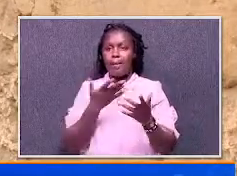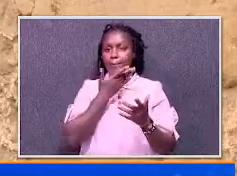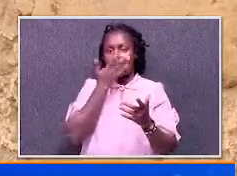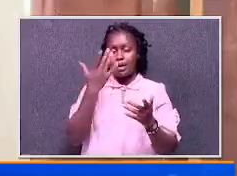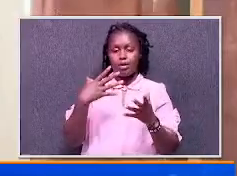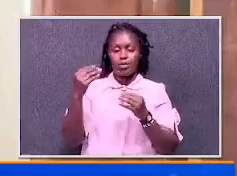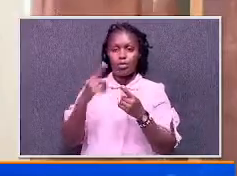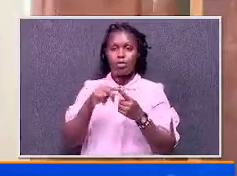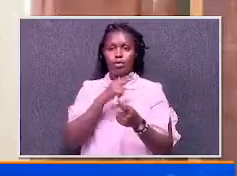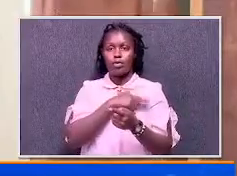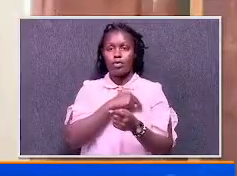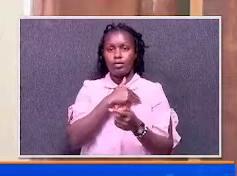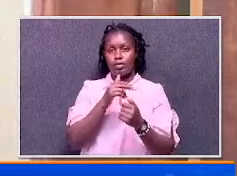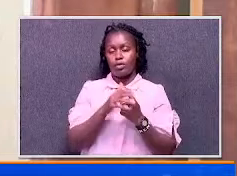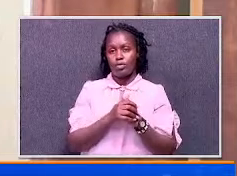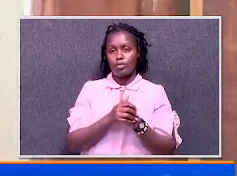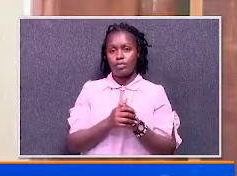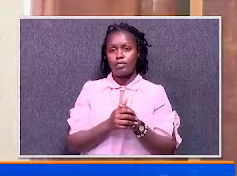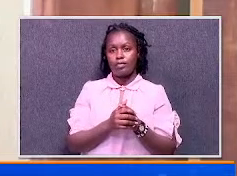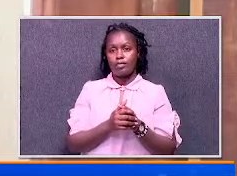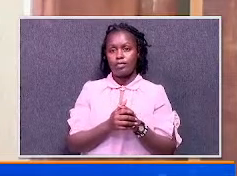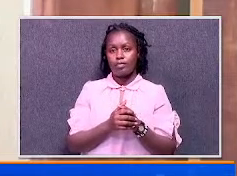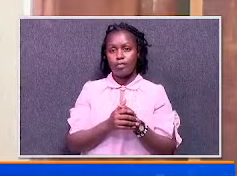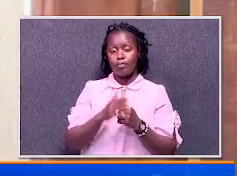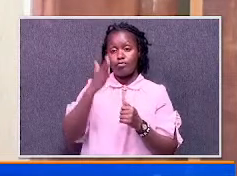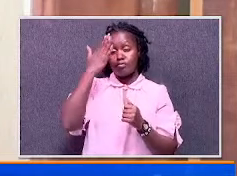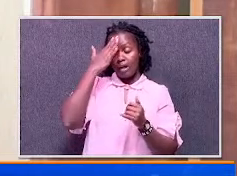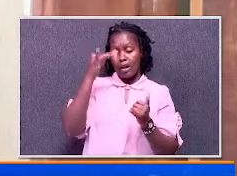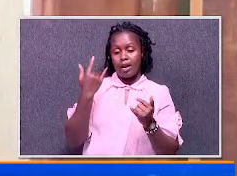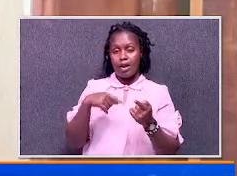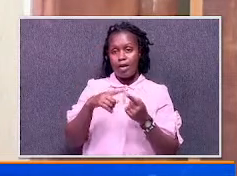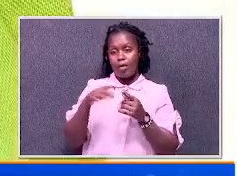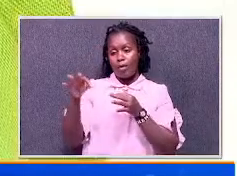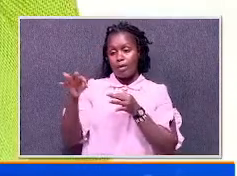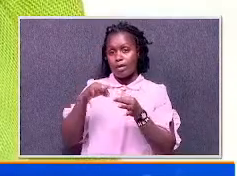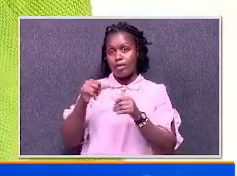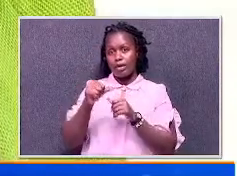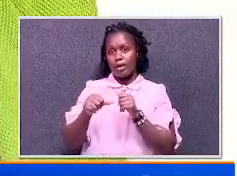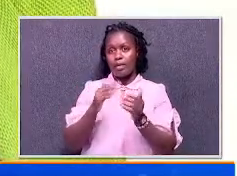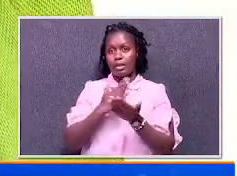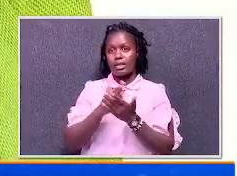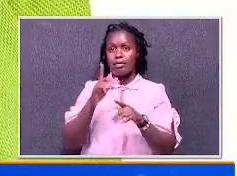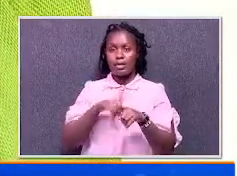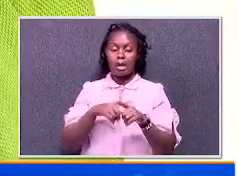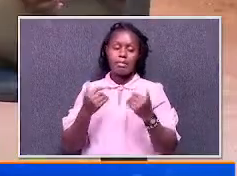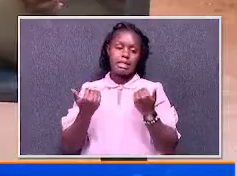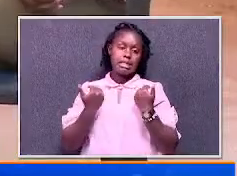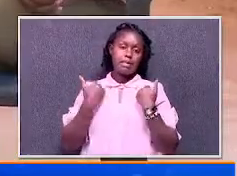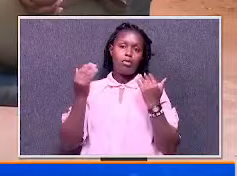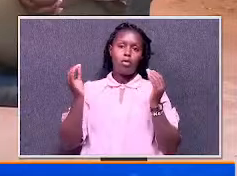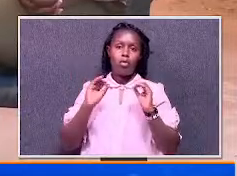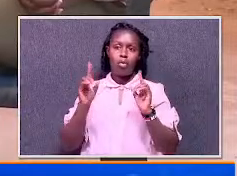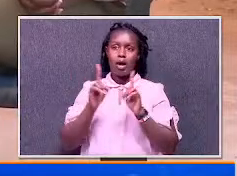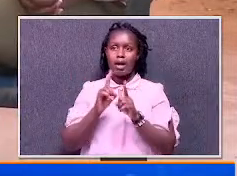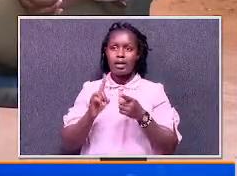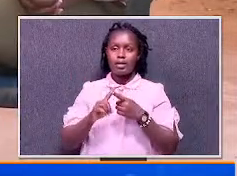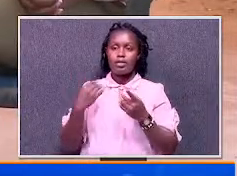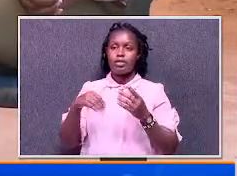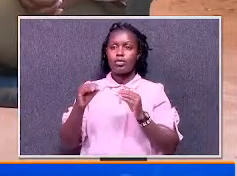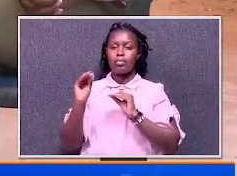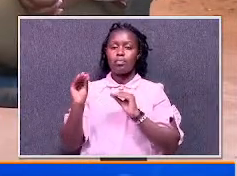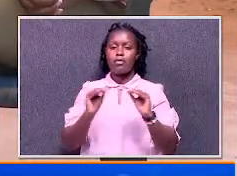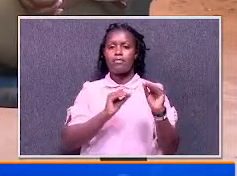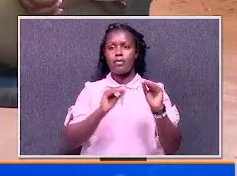kule. Nadia Gotiko now narrates to us the sleepless nights she's forced to endure as she traverses